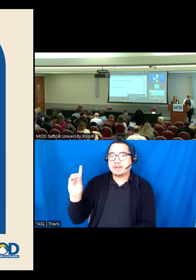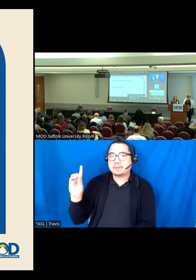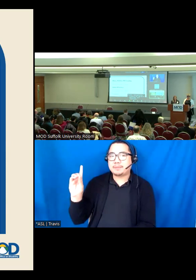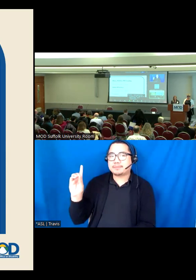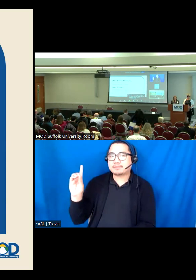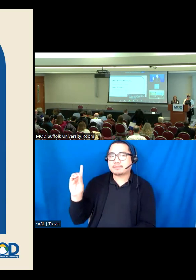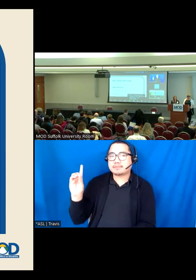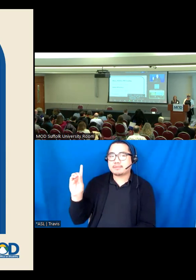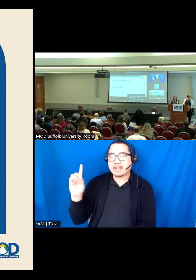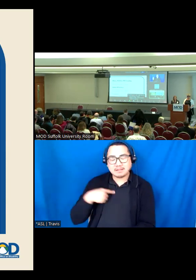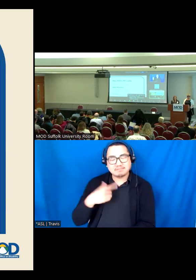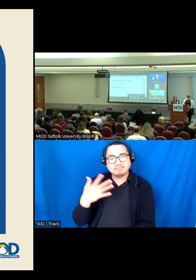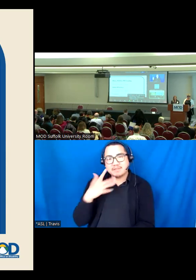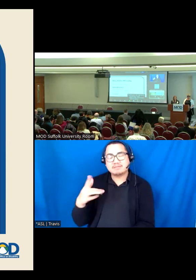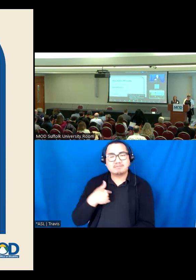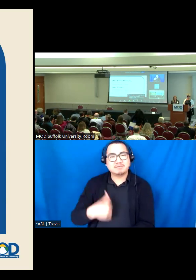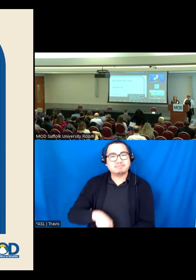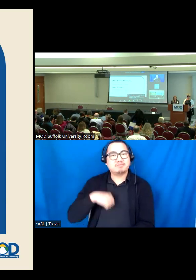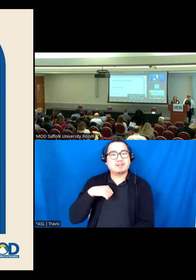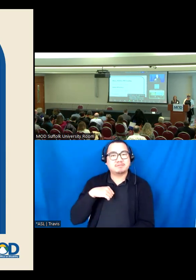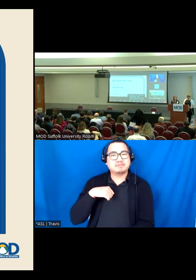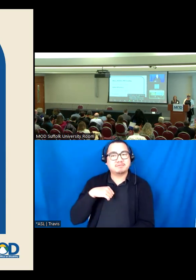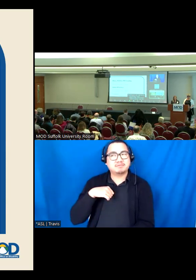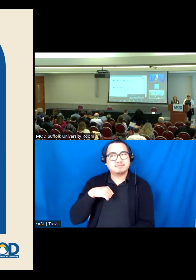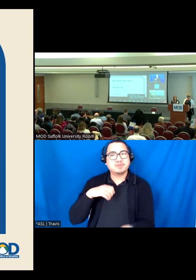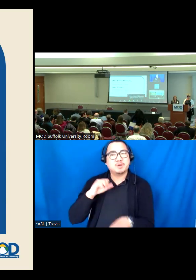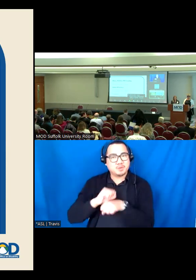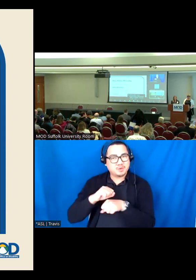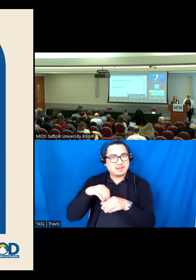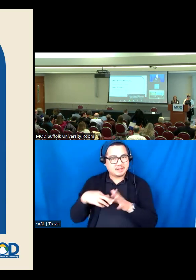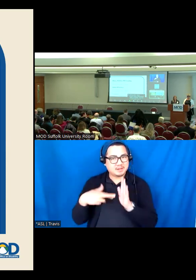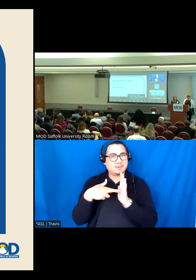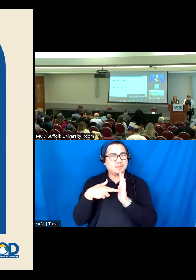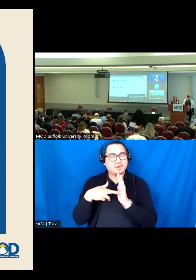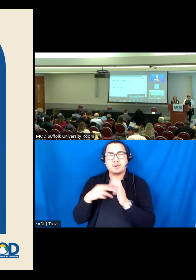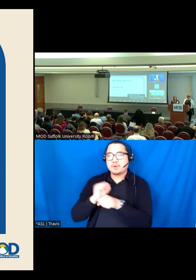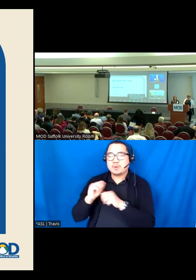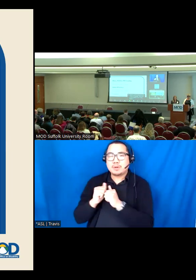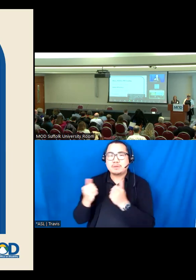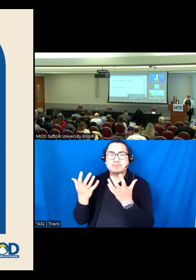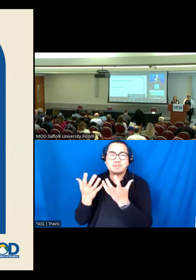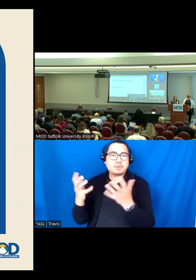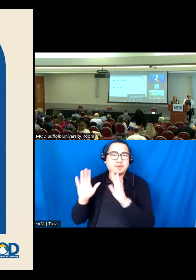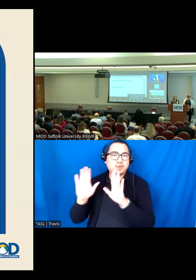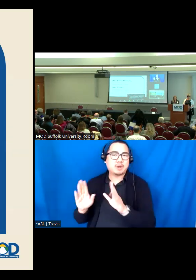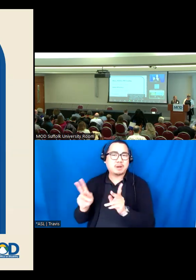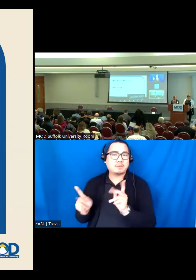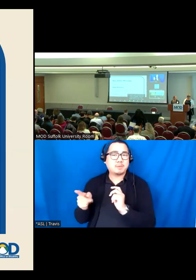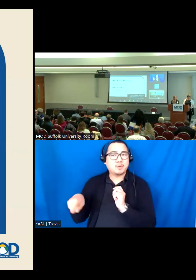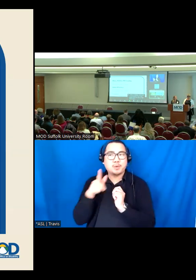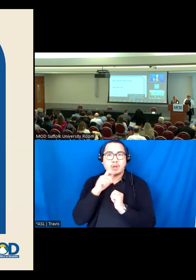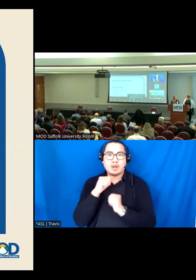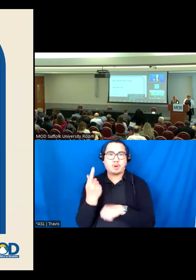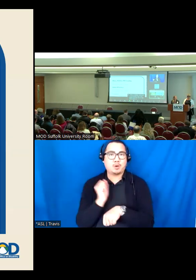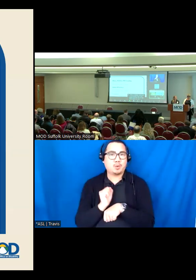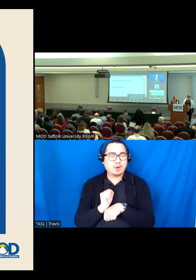I'm very lucky. I'm very proud to be in this position and work with so many great people that don't just do the